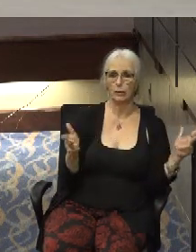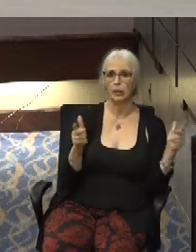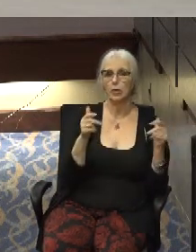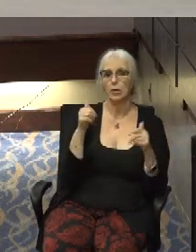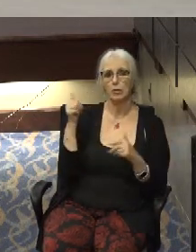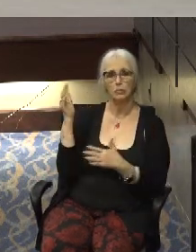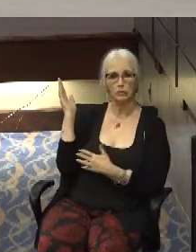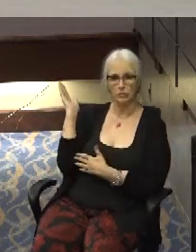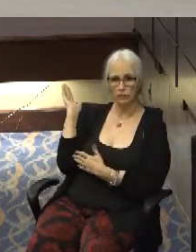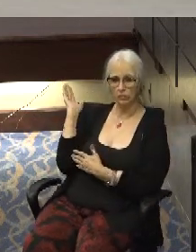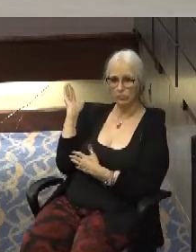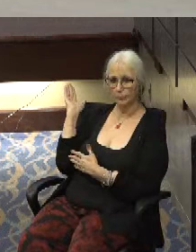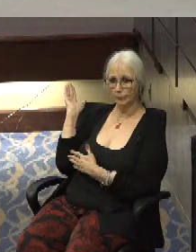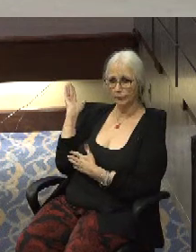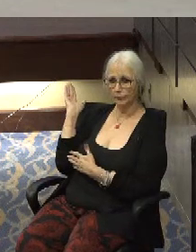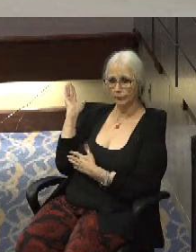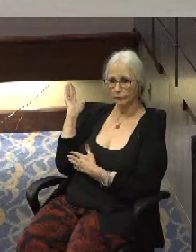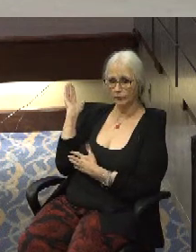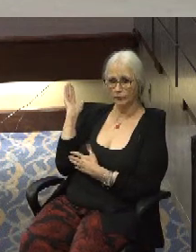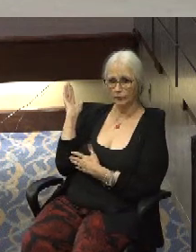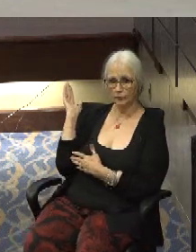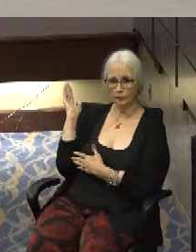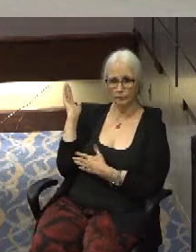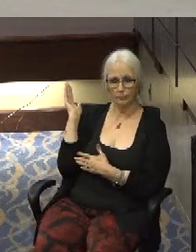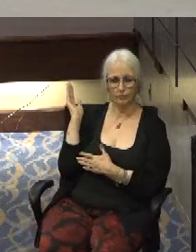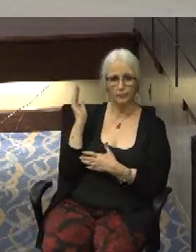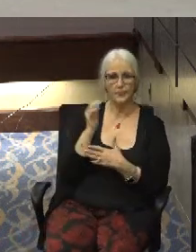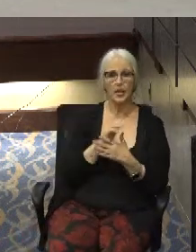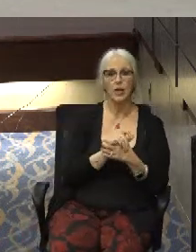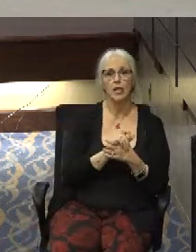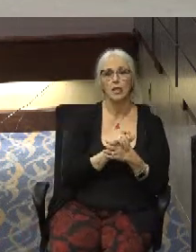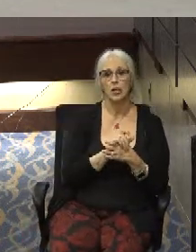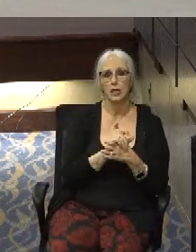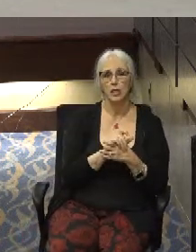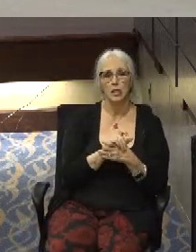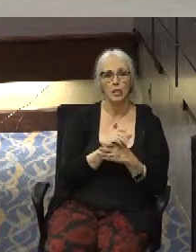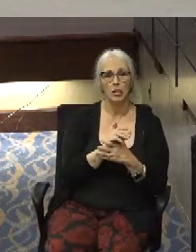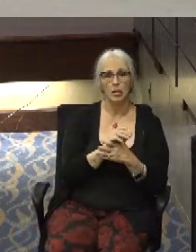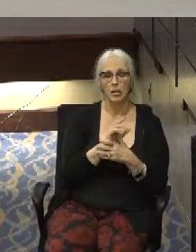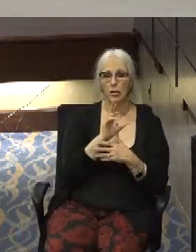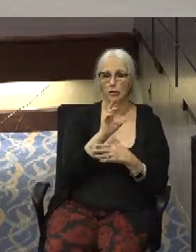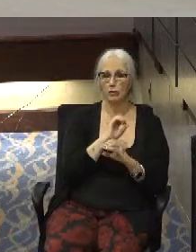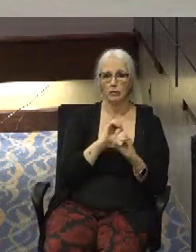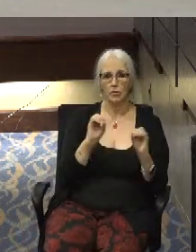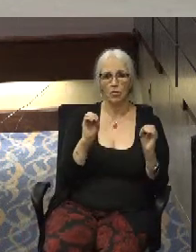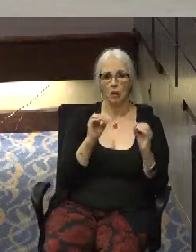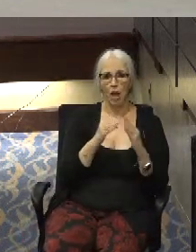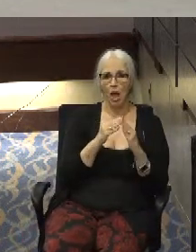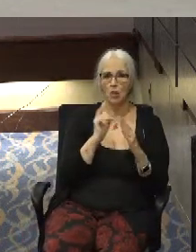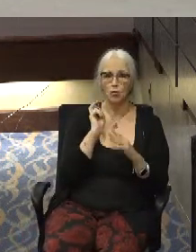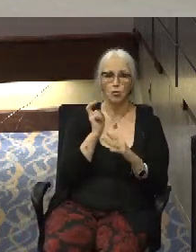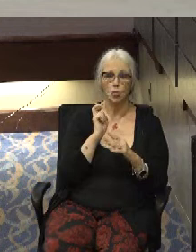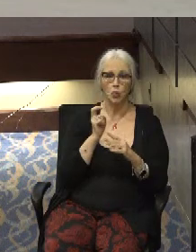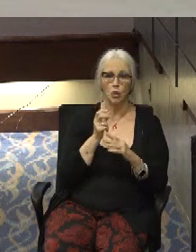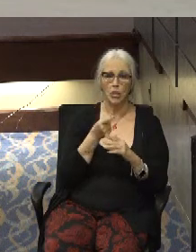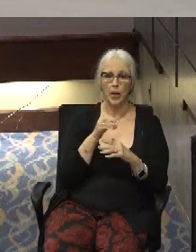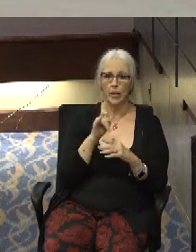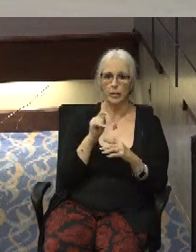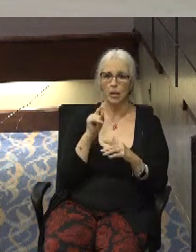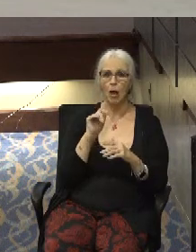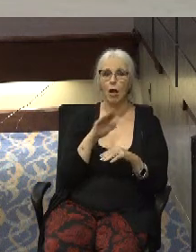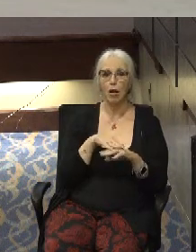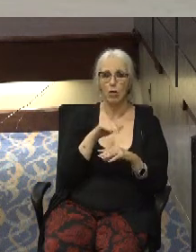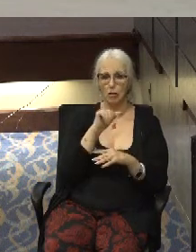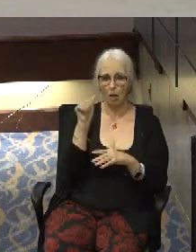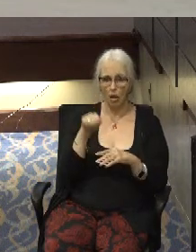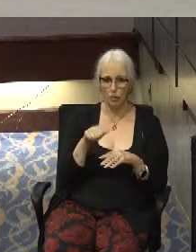the Franklin side parking area. No on-street parking shall be allowed for house museum tour guests along Austin Avenue or North